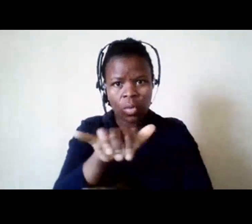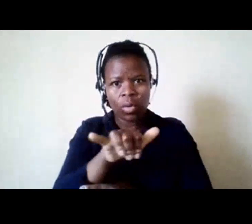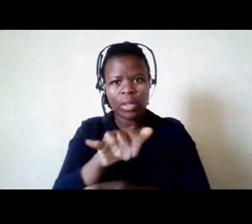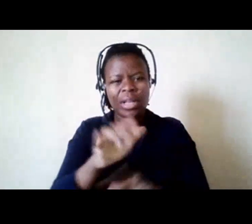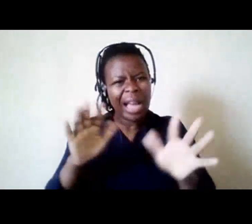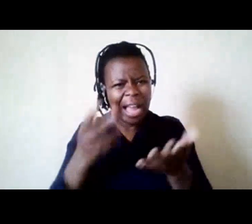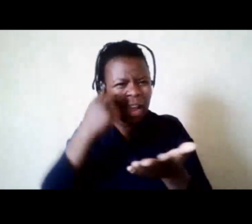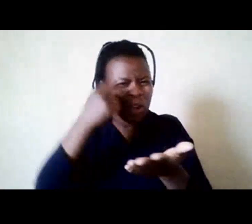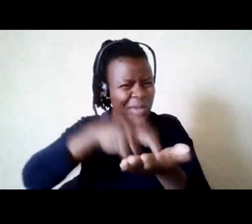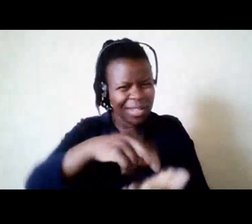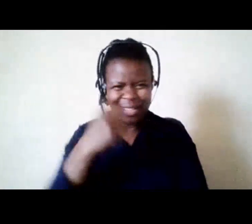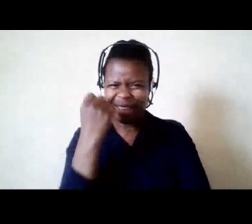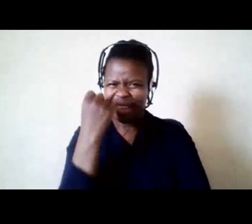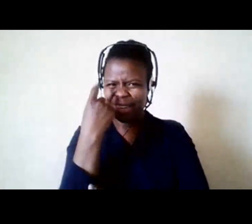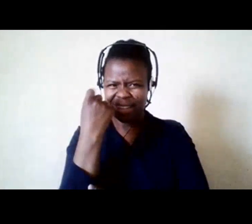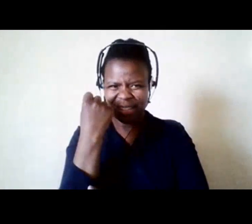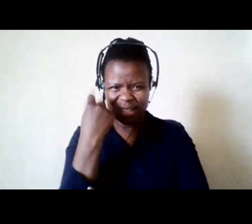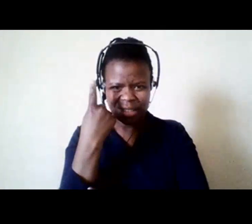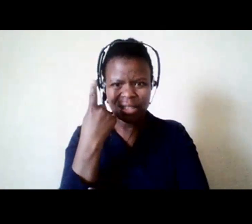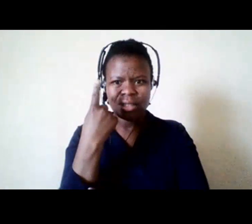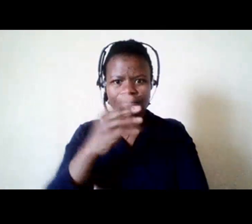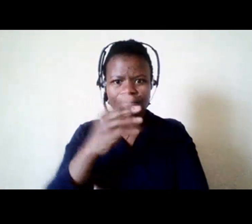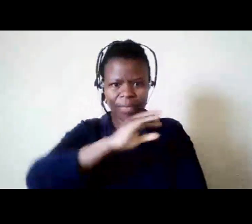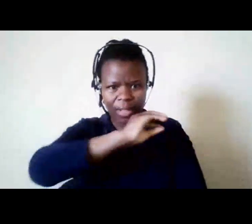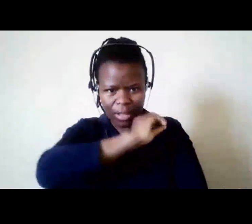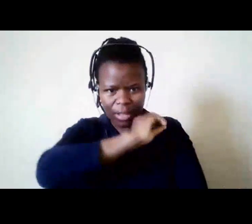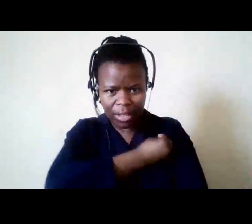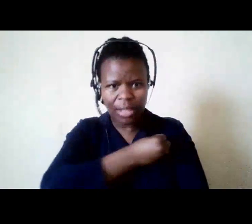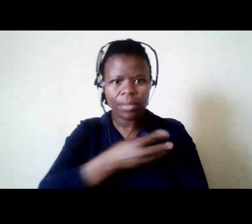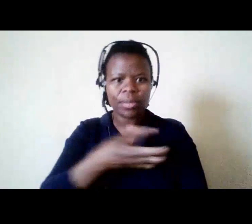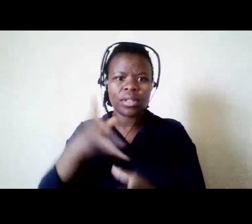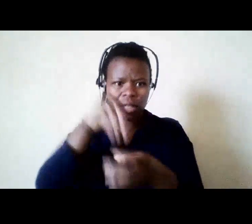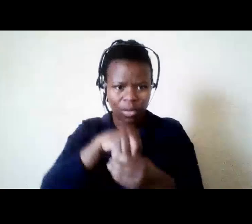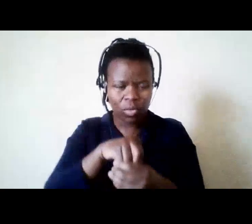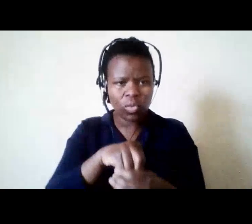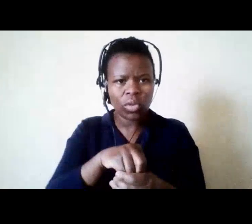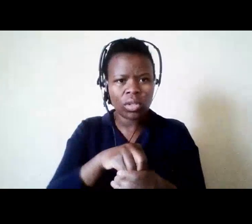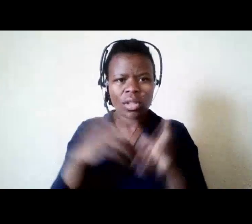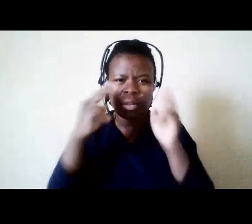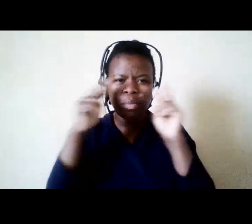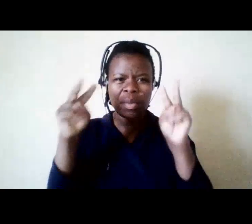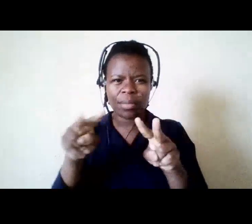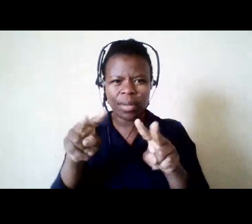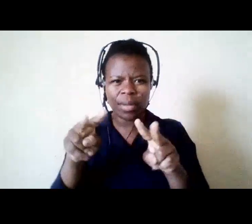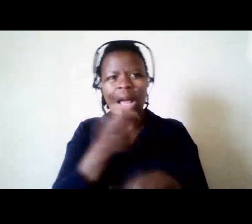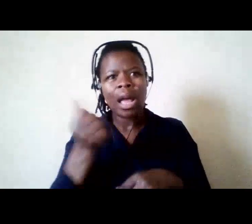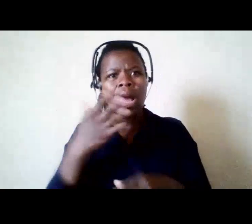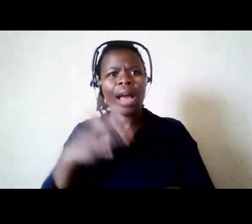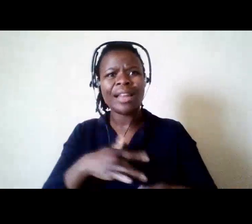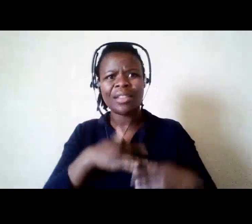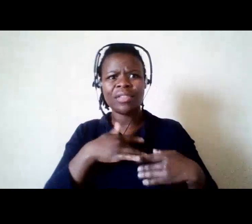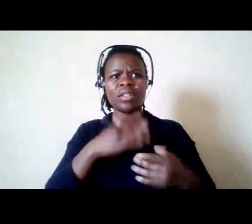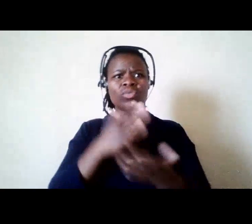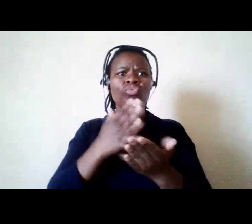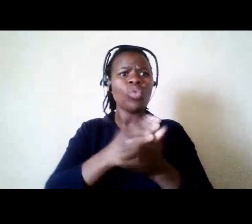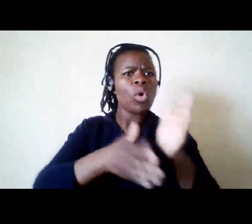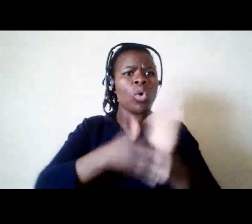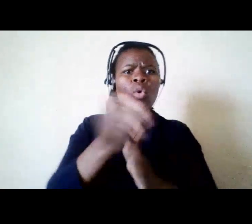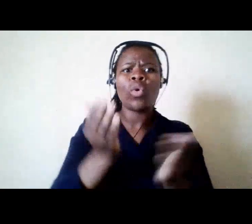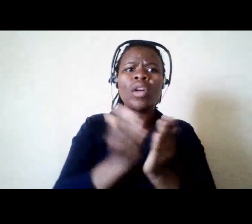understand the disability inclusion perspective. Some of them, I feel like they don't go to school and study. They only study the social